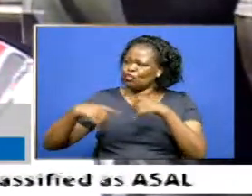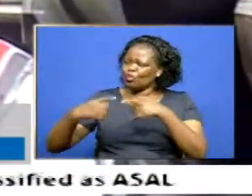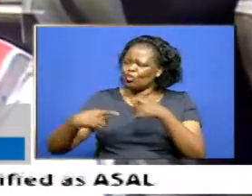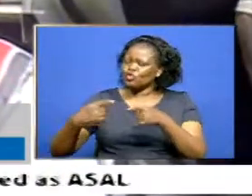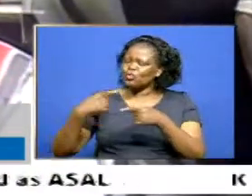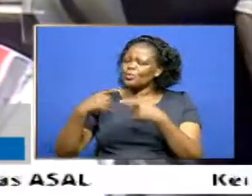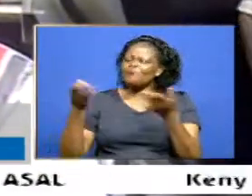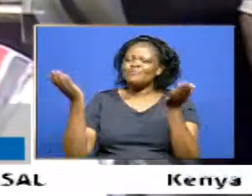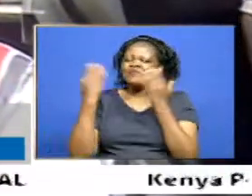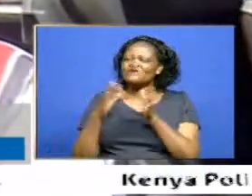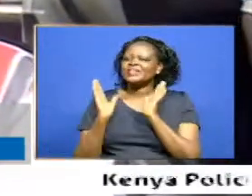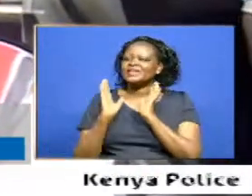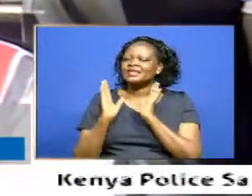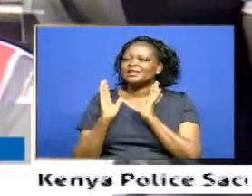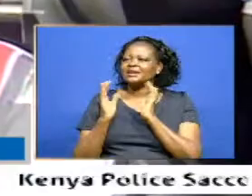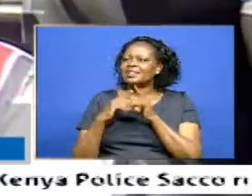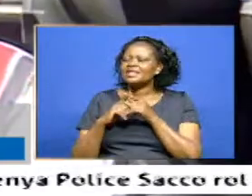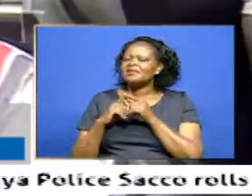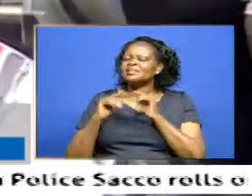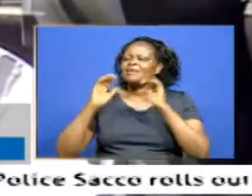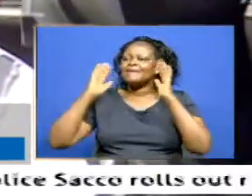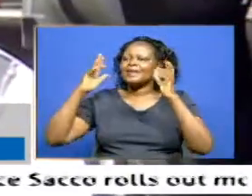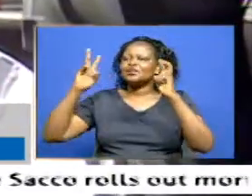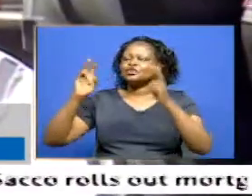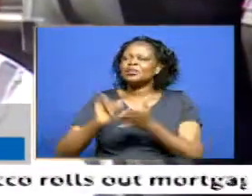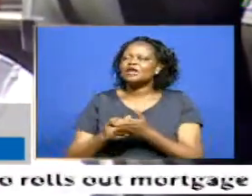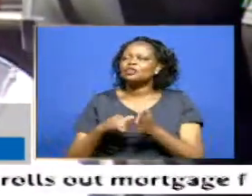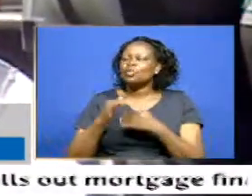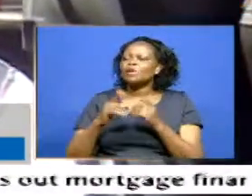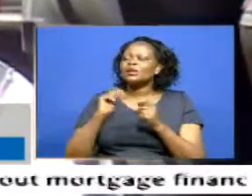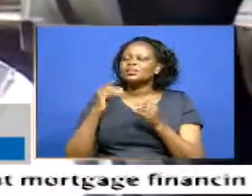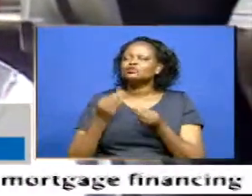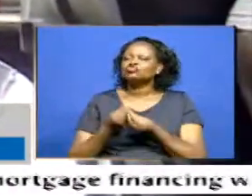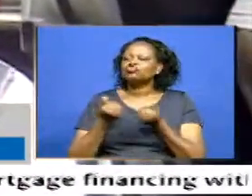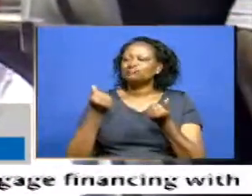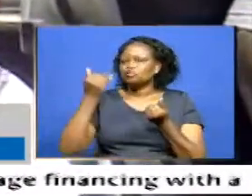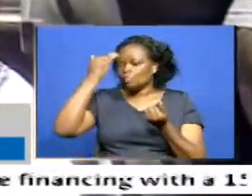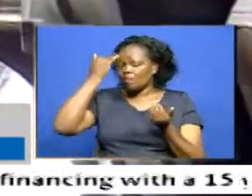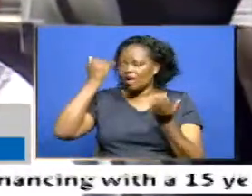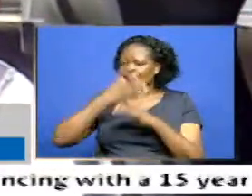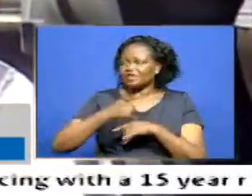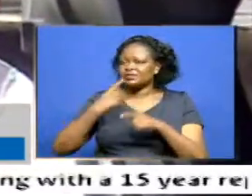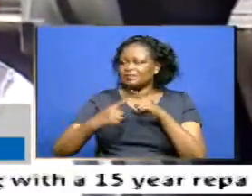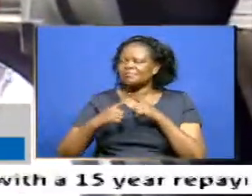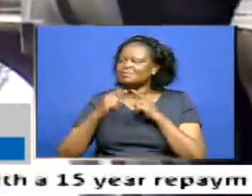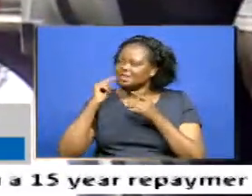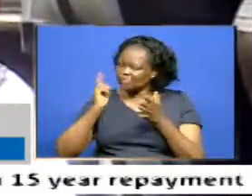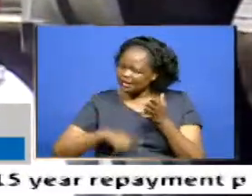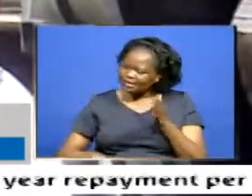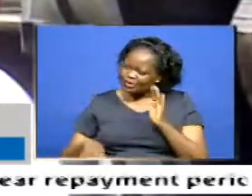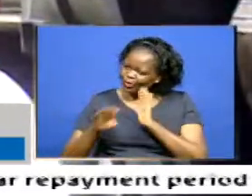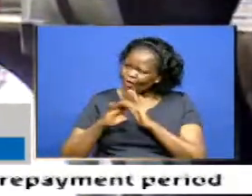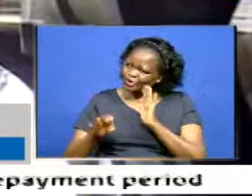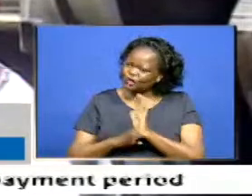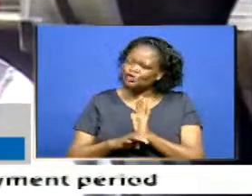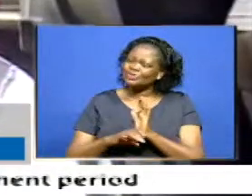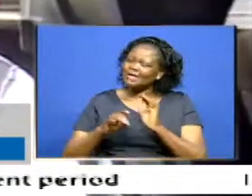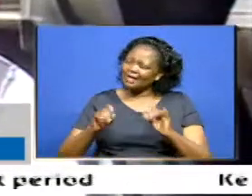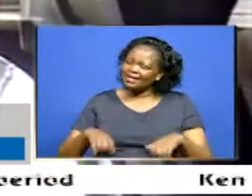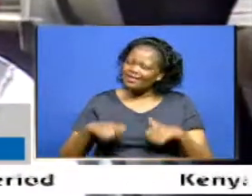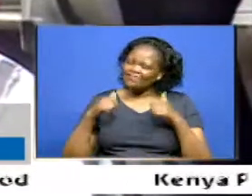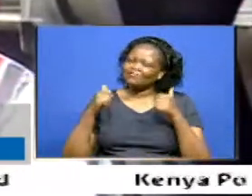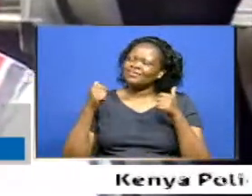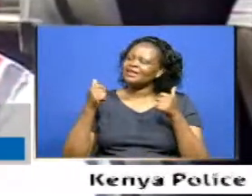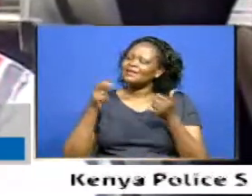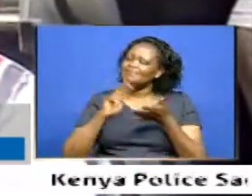that the main issues that ail Kenyans are addressed. Because even after some years, as I said, our constitution is a living being, and since it